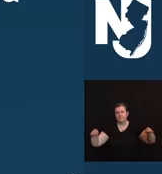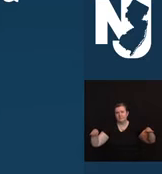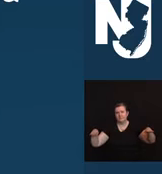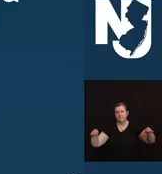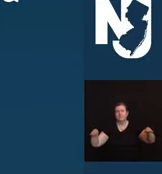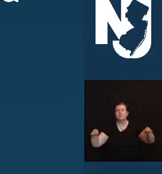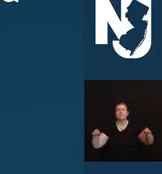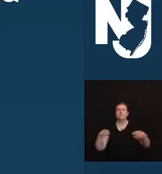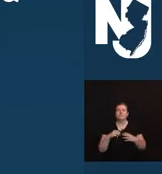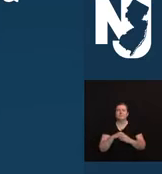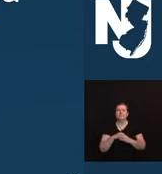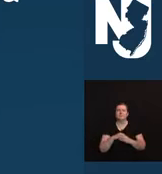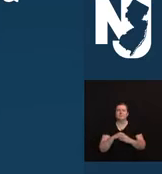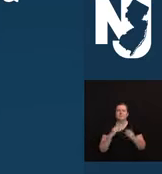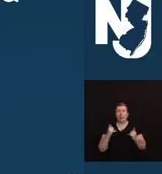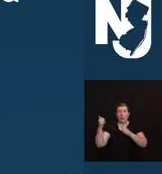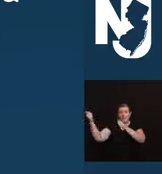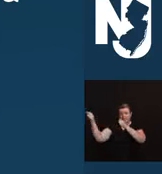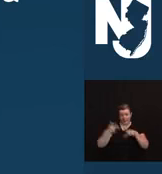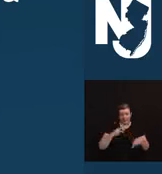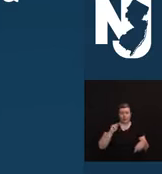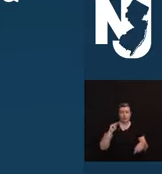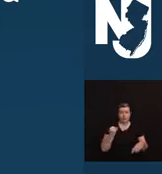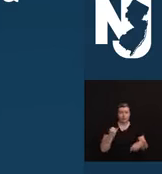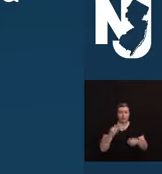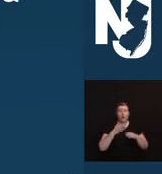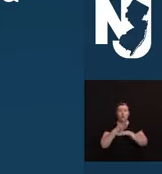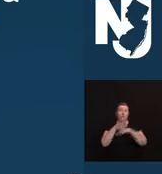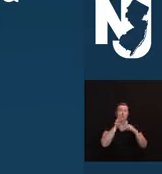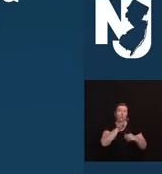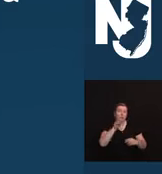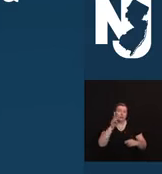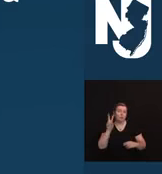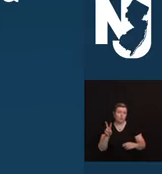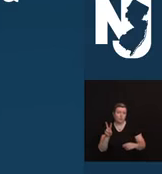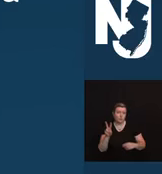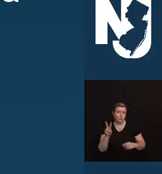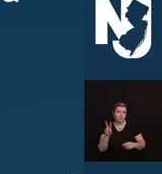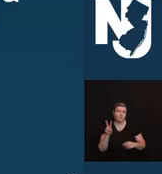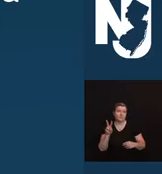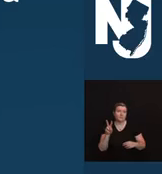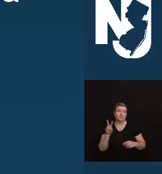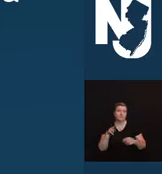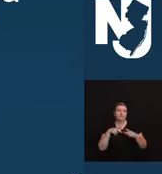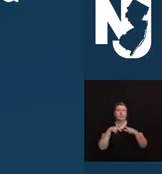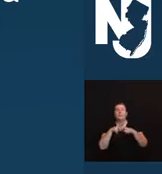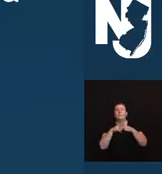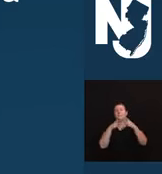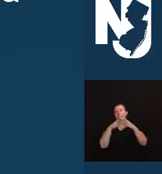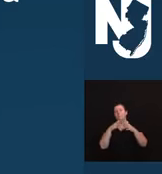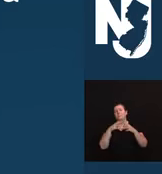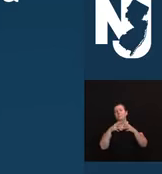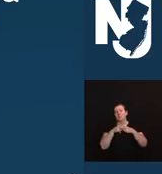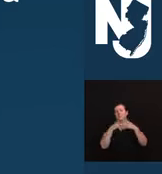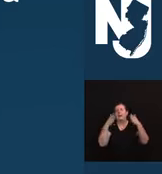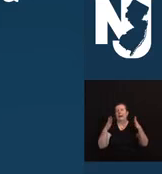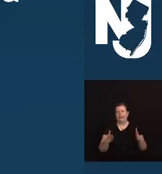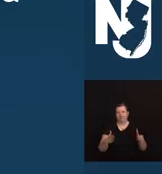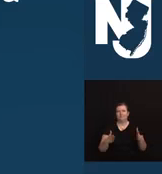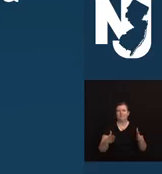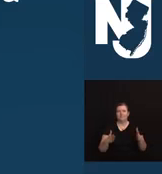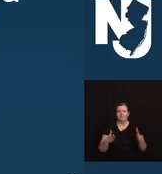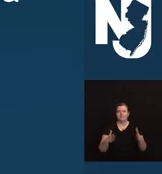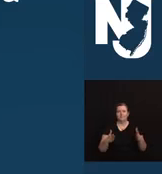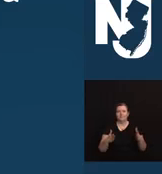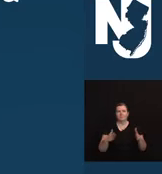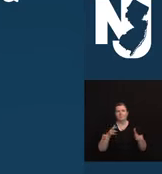Back in New Jersey after the war, he furthered his education at the Mechanics and Tradesmen's Institute in New York City, as well as at the Pratt